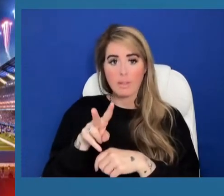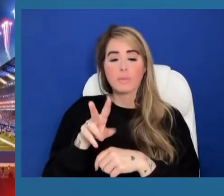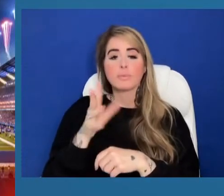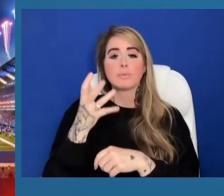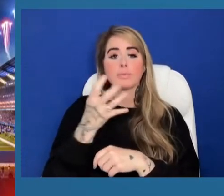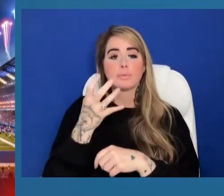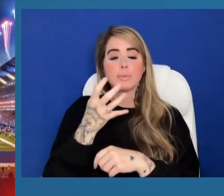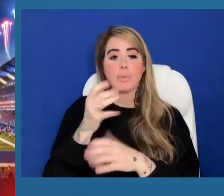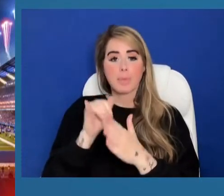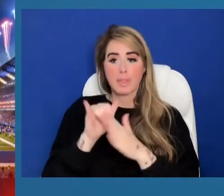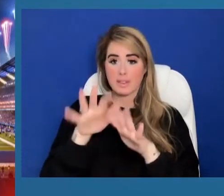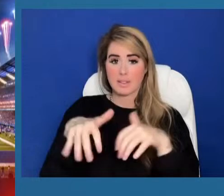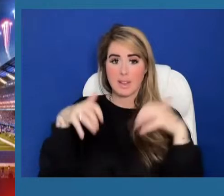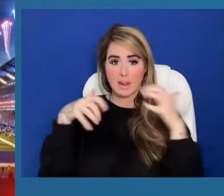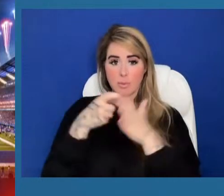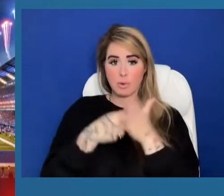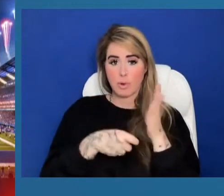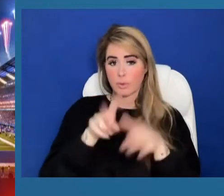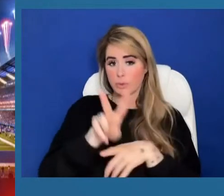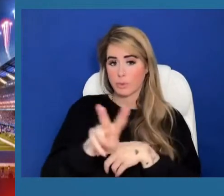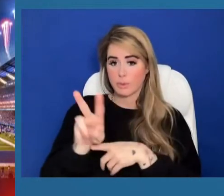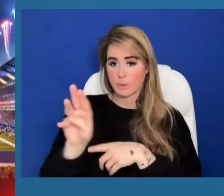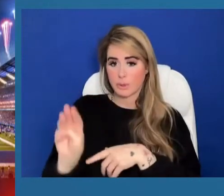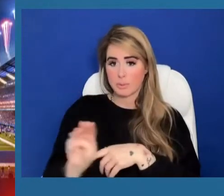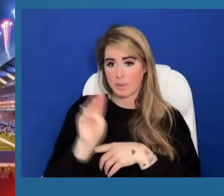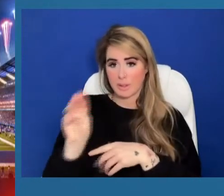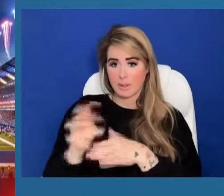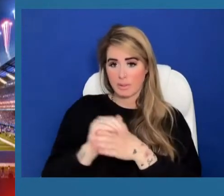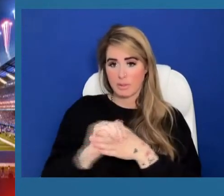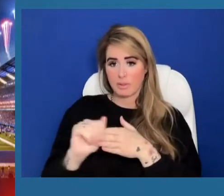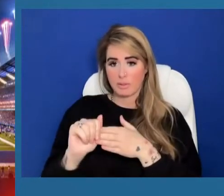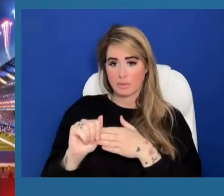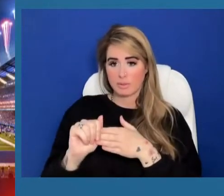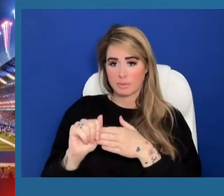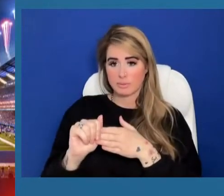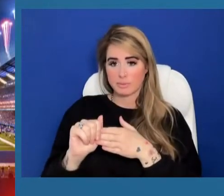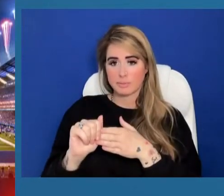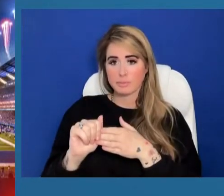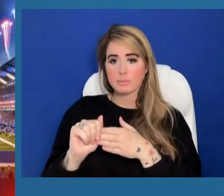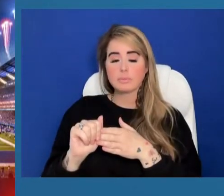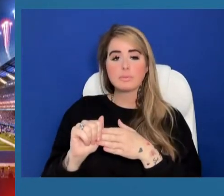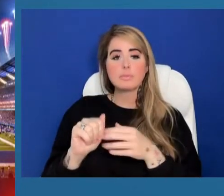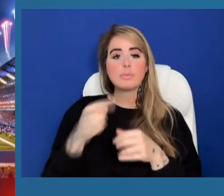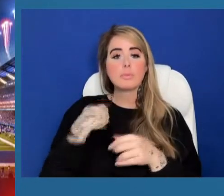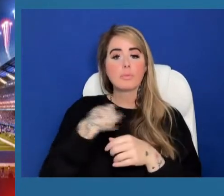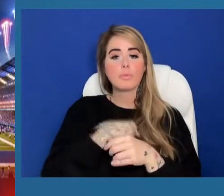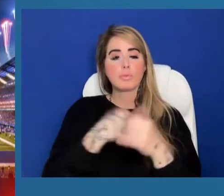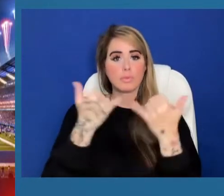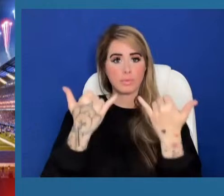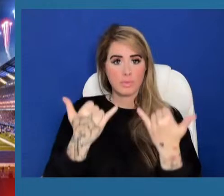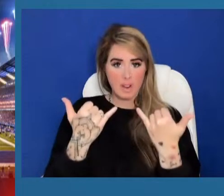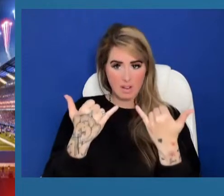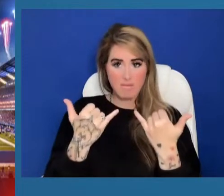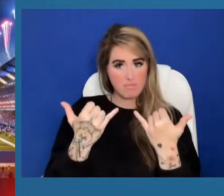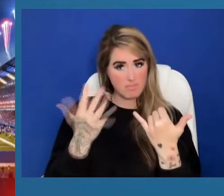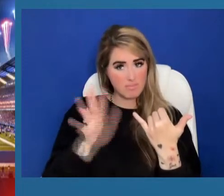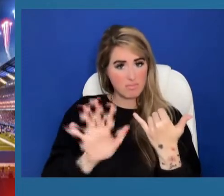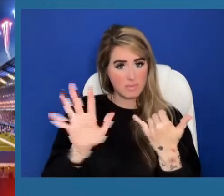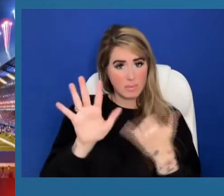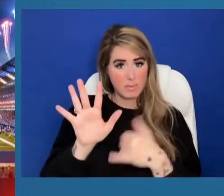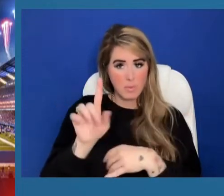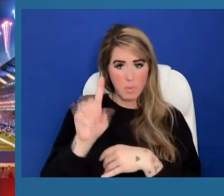that stadium cost $22 million, and we're at pretty much 100 times